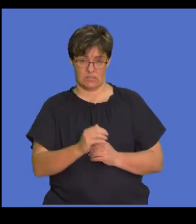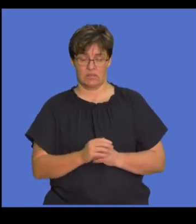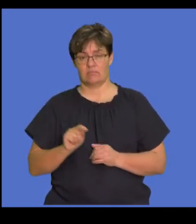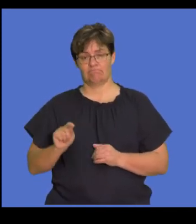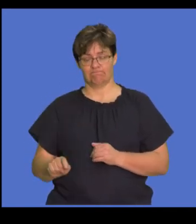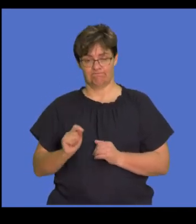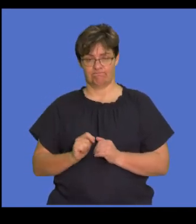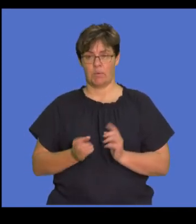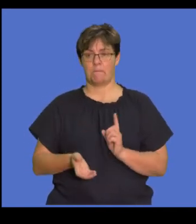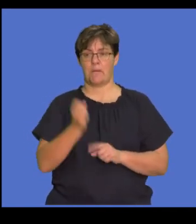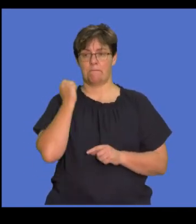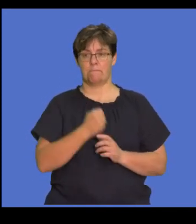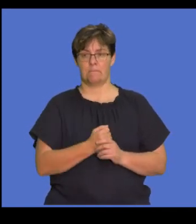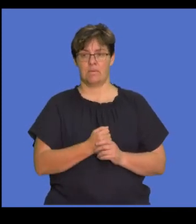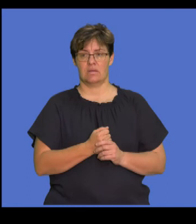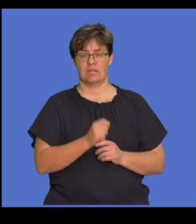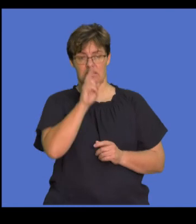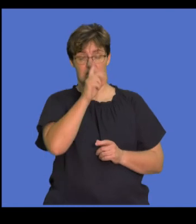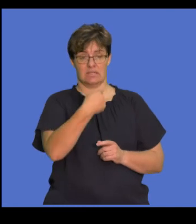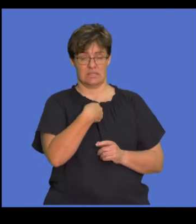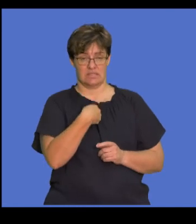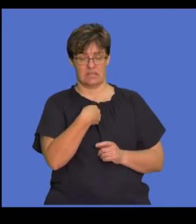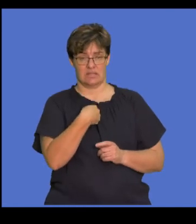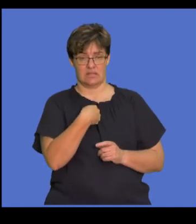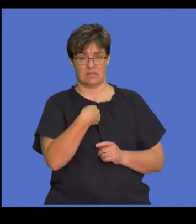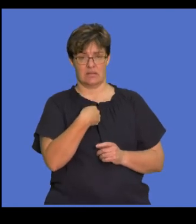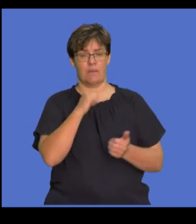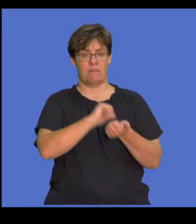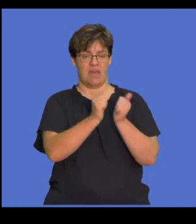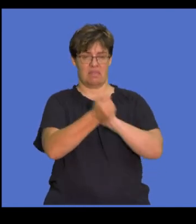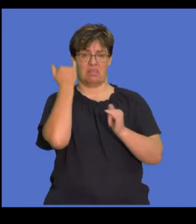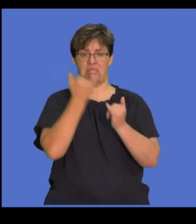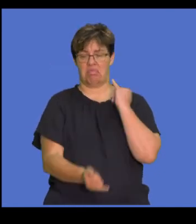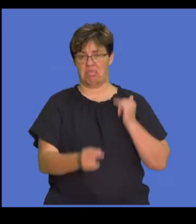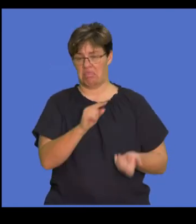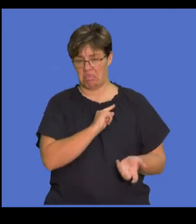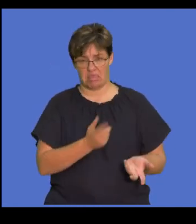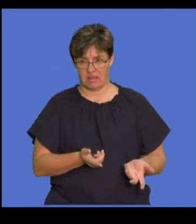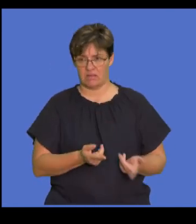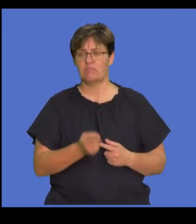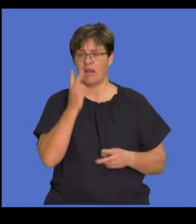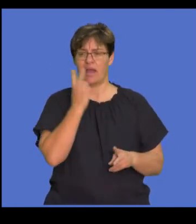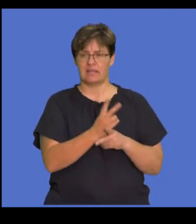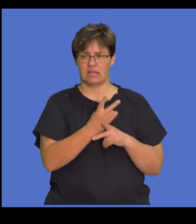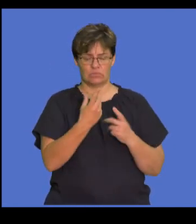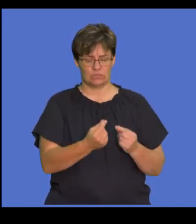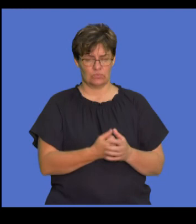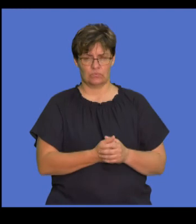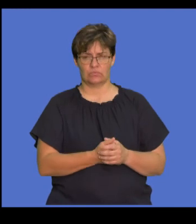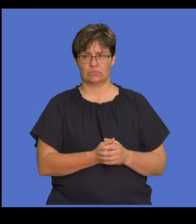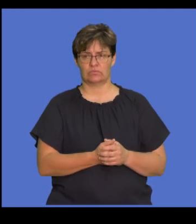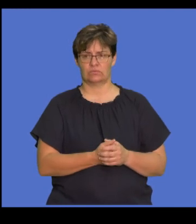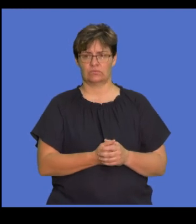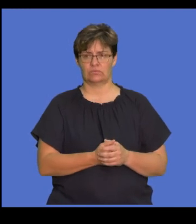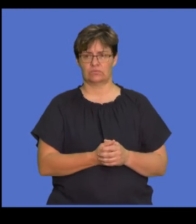1,23, and I find that, right? So you see, it will give me math error there. So let's